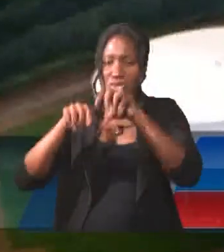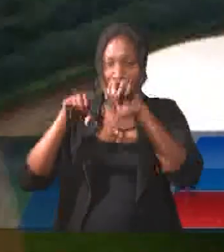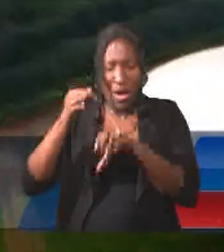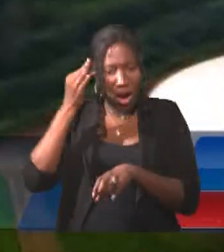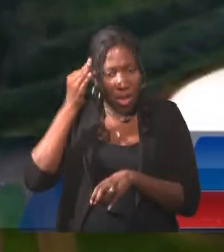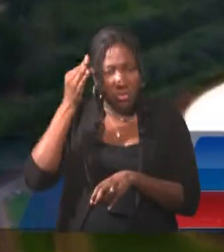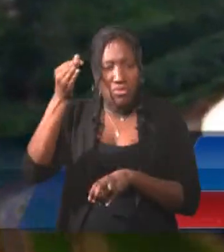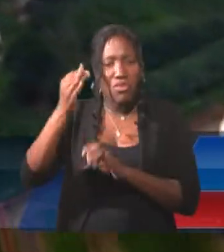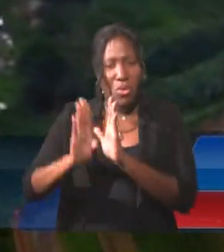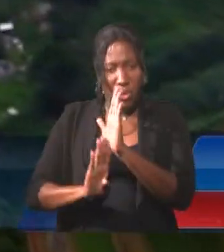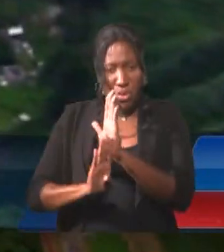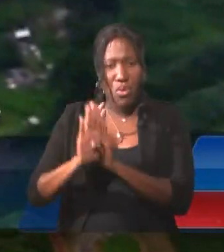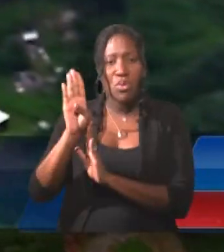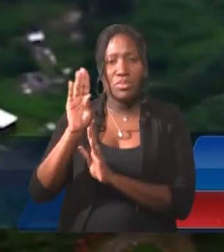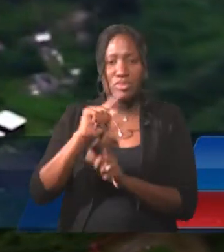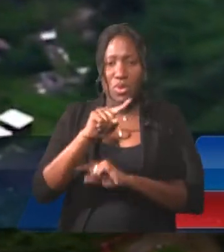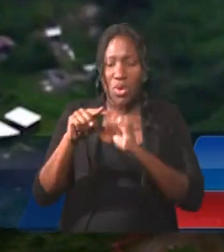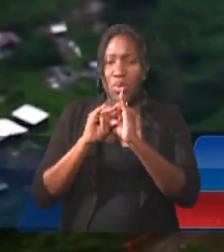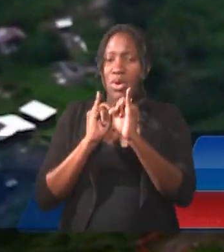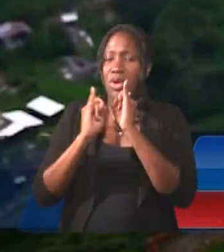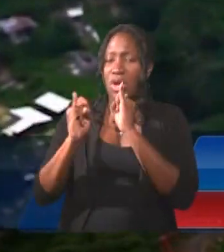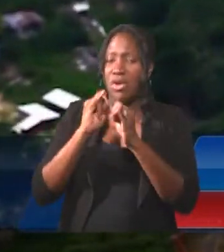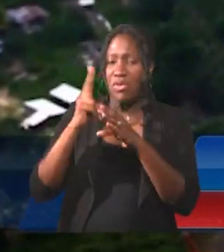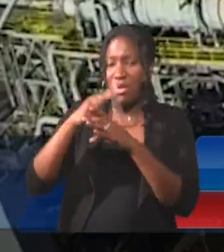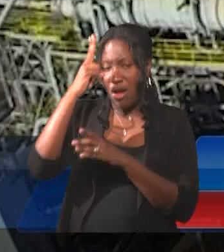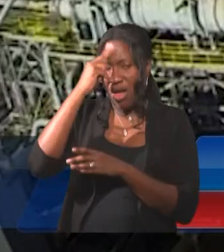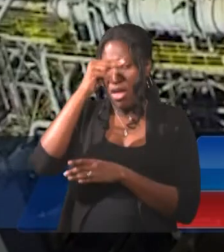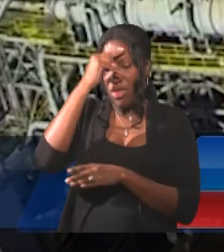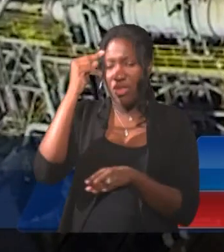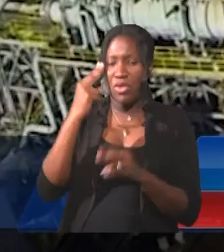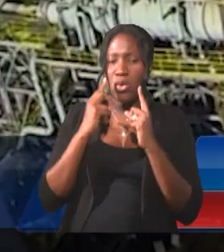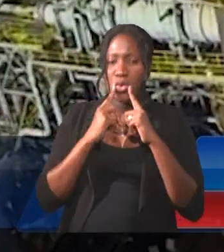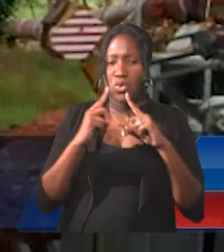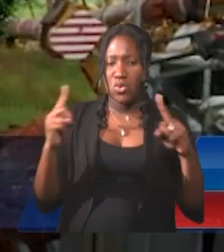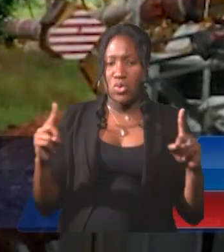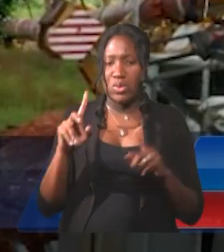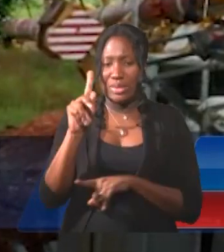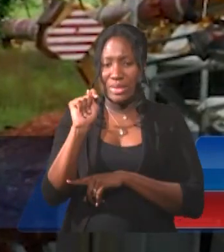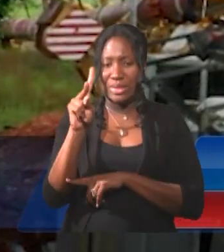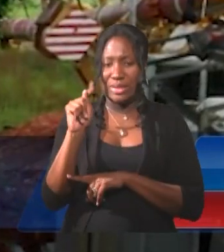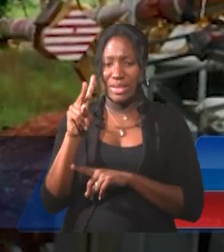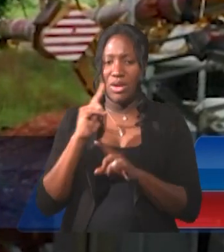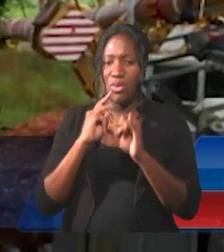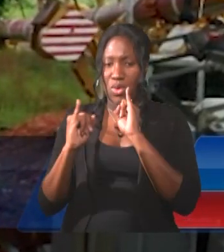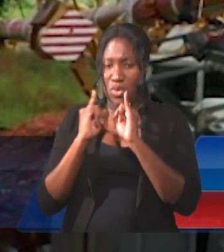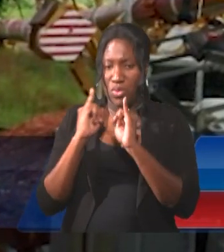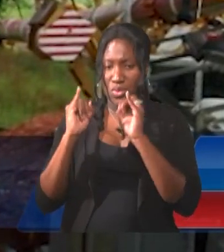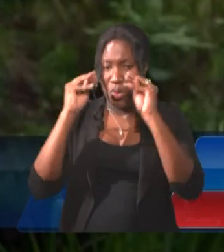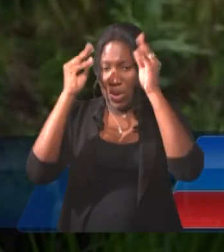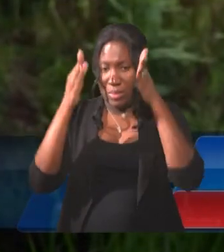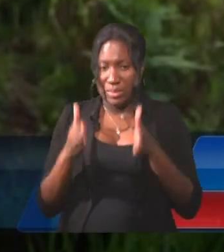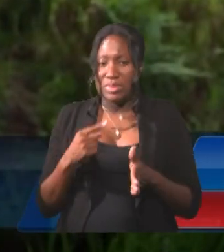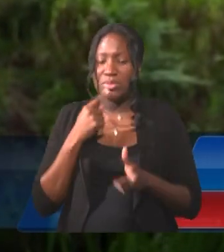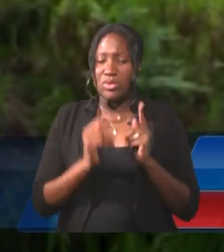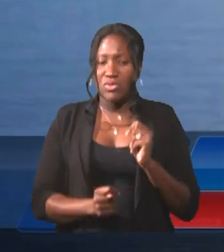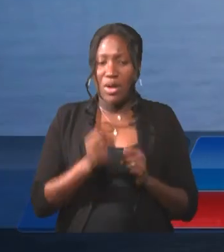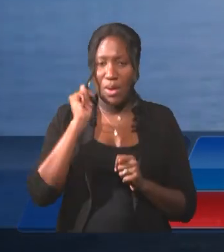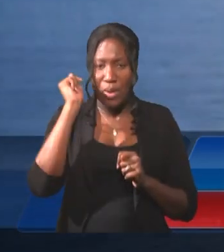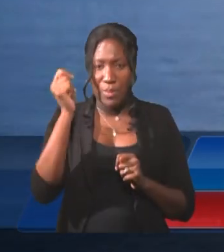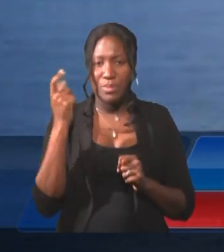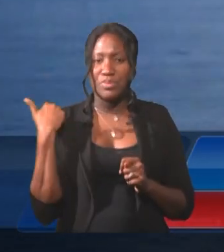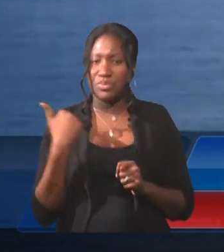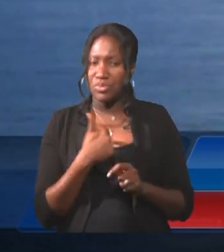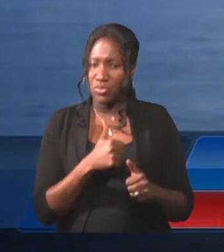future. Speaking at an interview at the Catholic News TV program Altos, Minister Young said Trinidad and Tobago